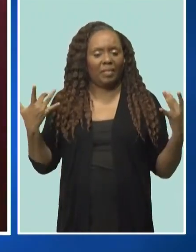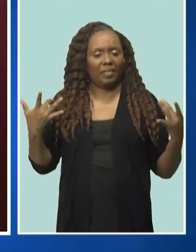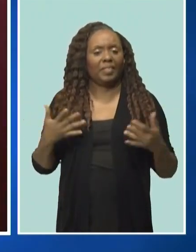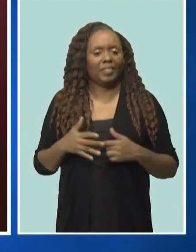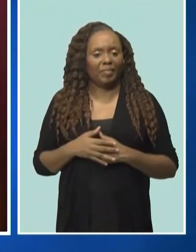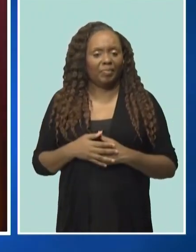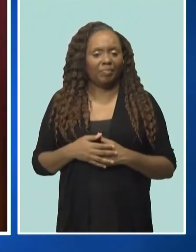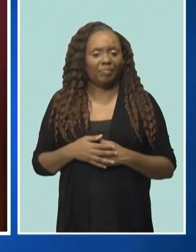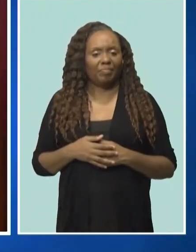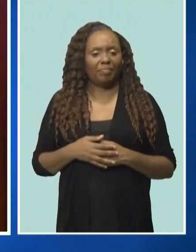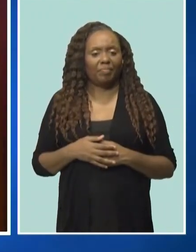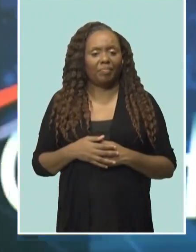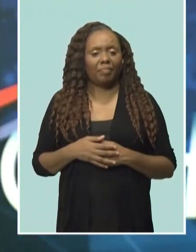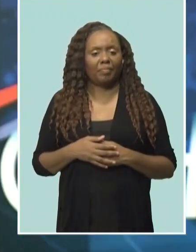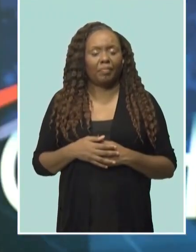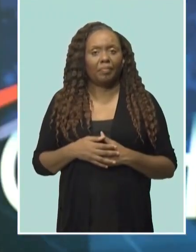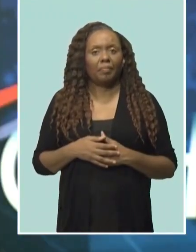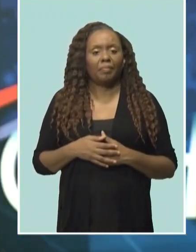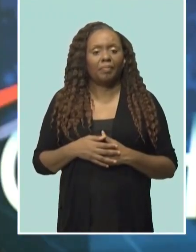Business Report.